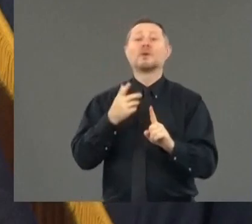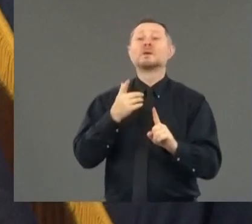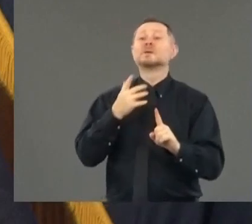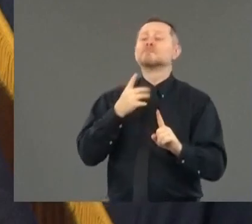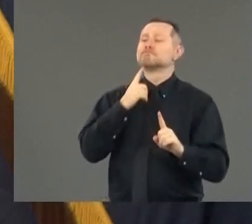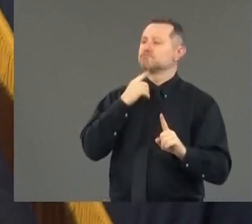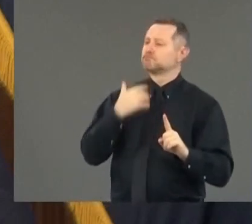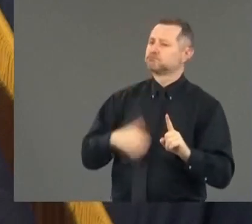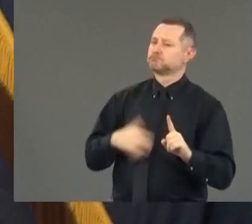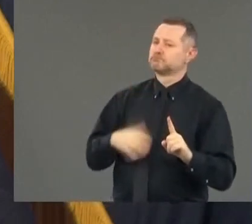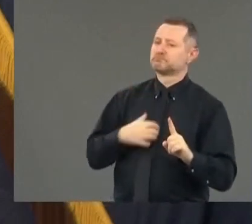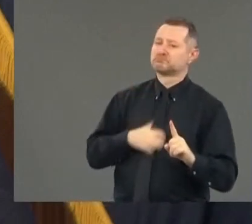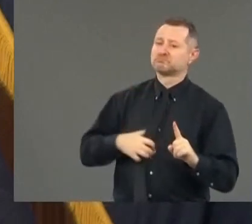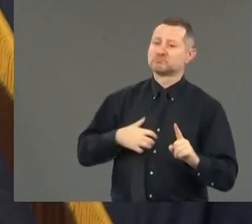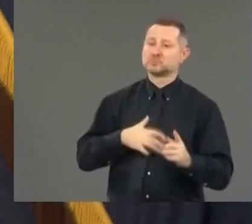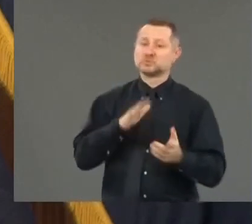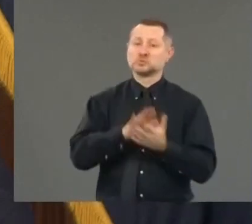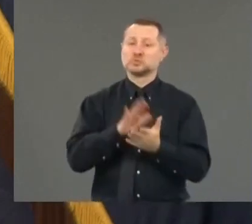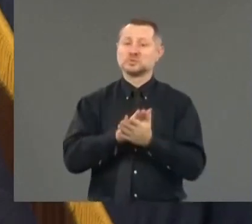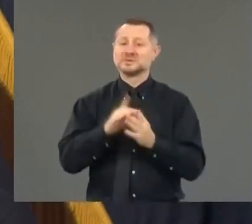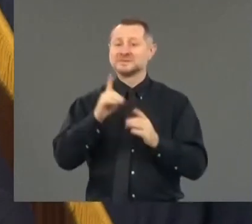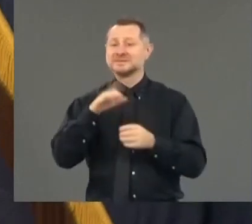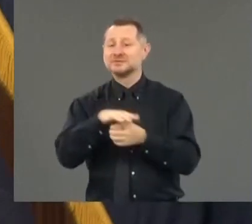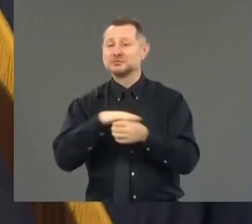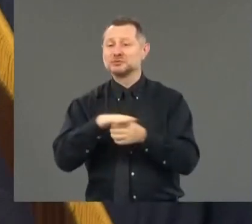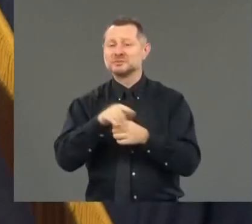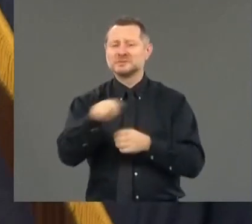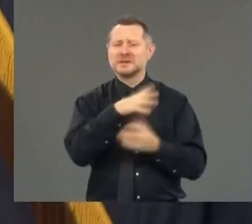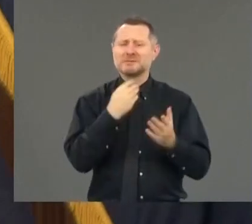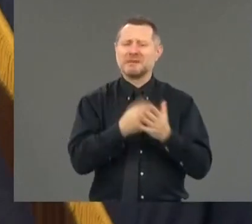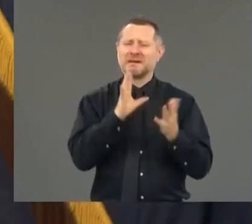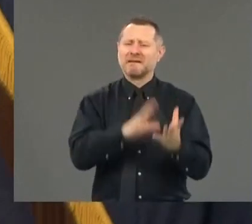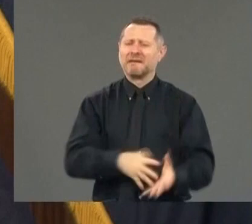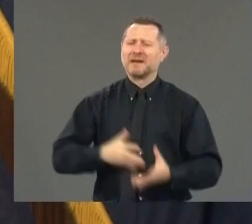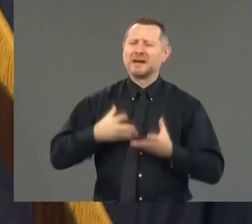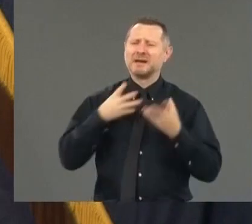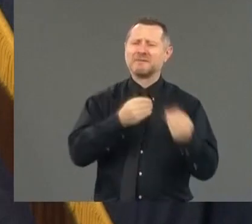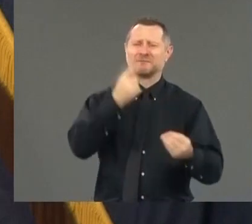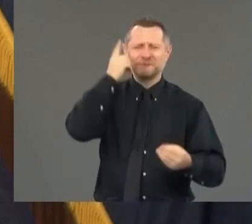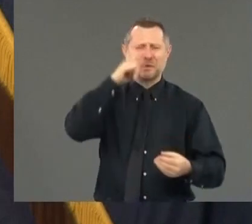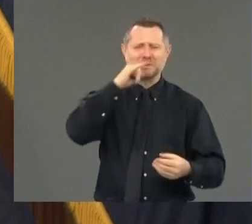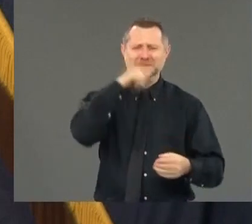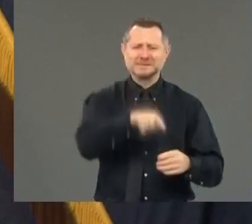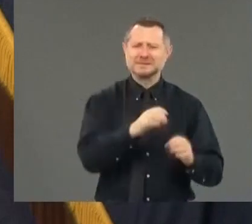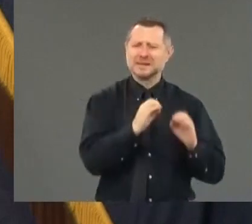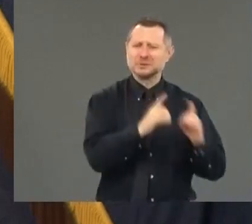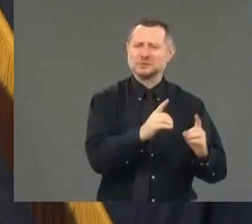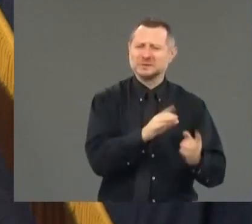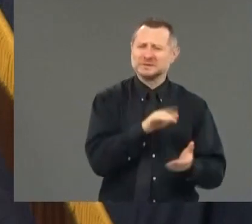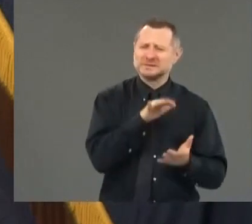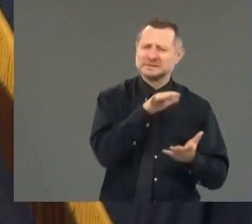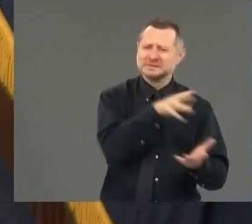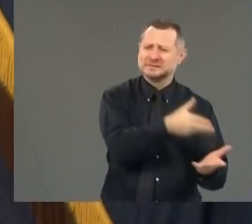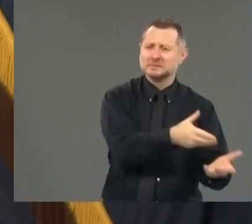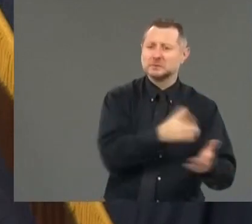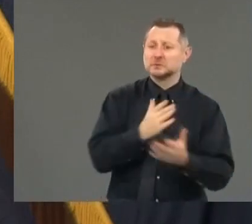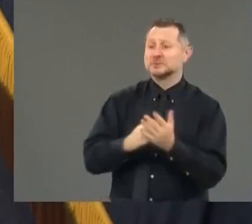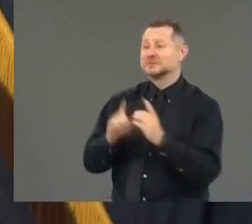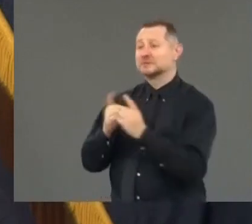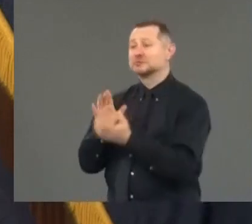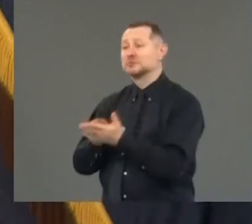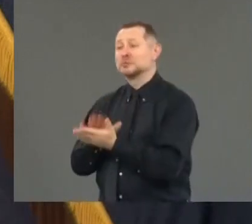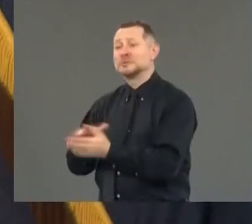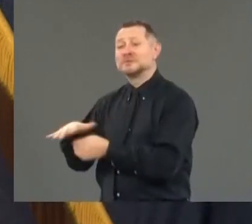have some school districts that spend $36,000 on a child's education and some school districts that